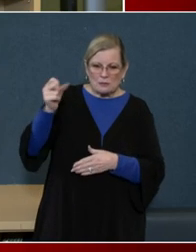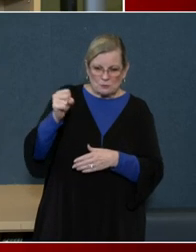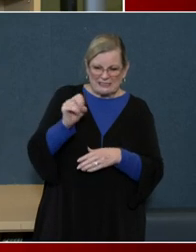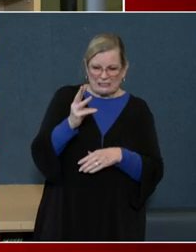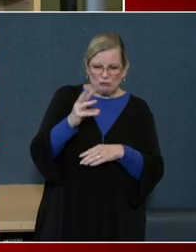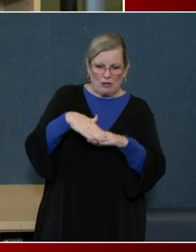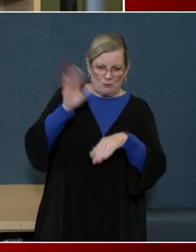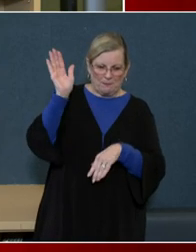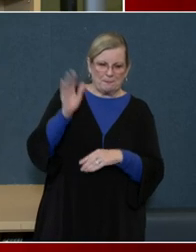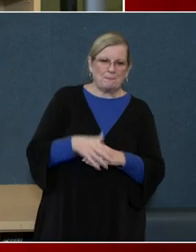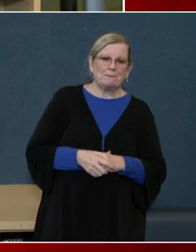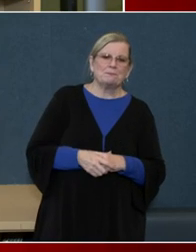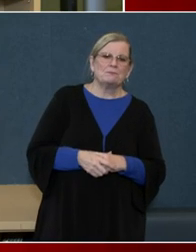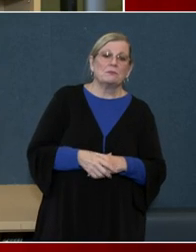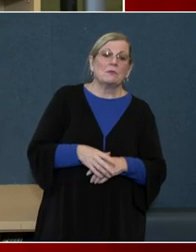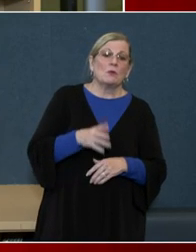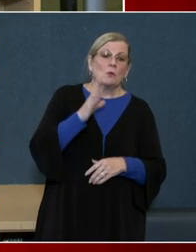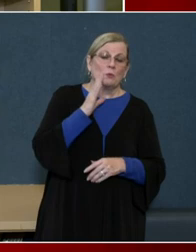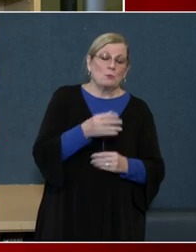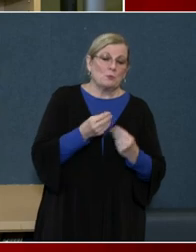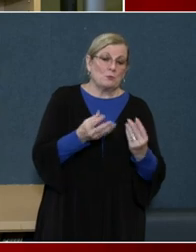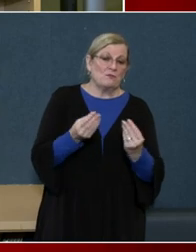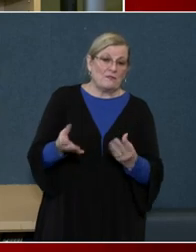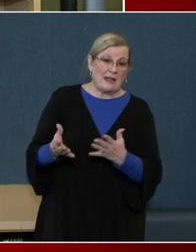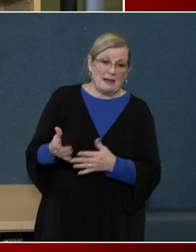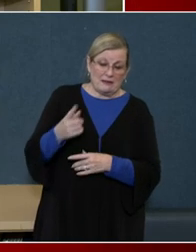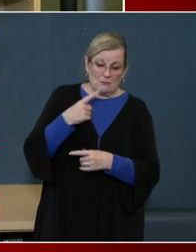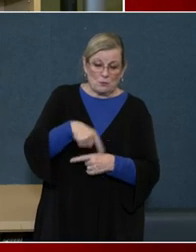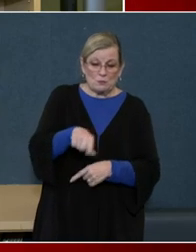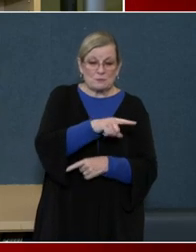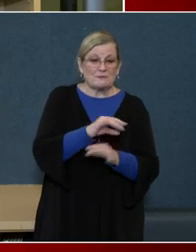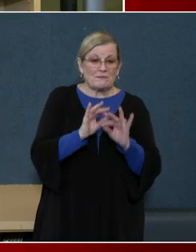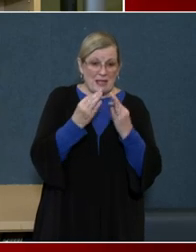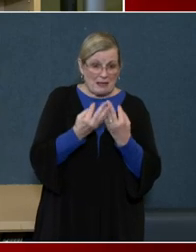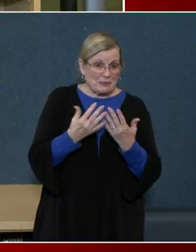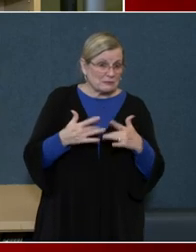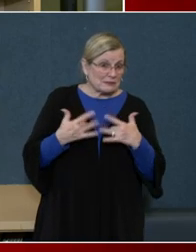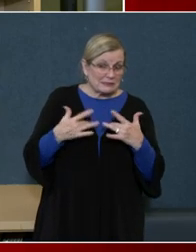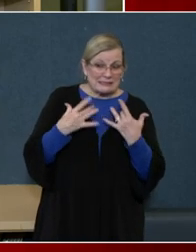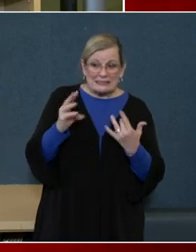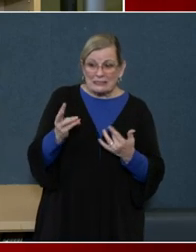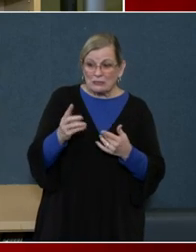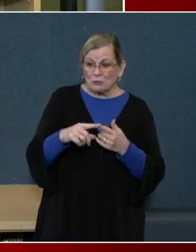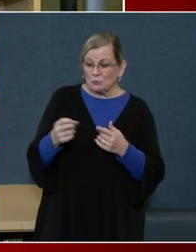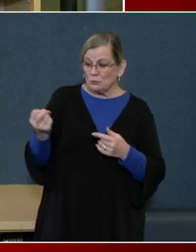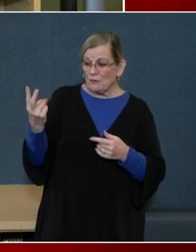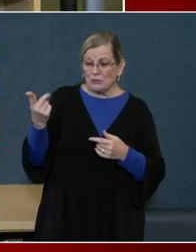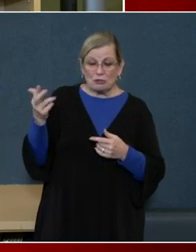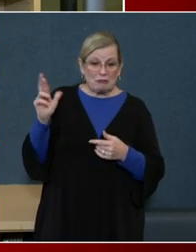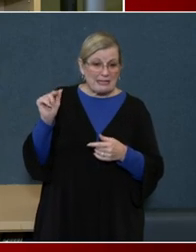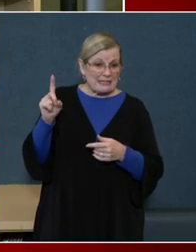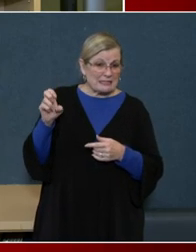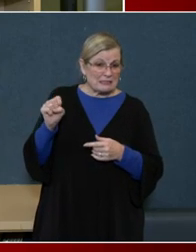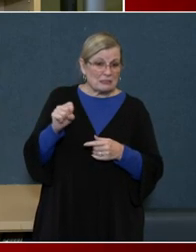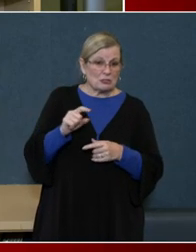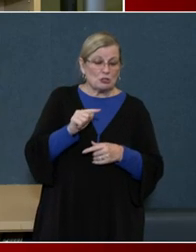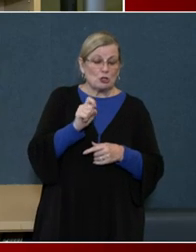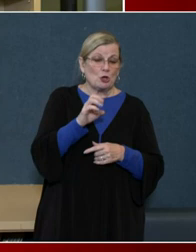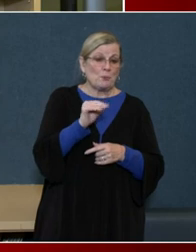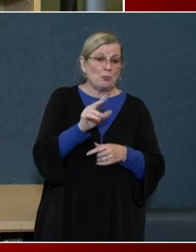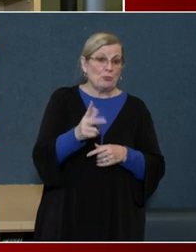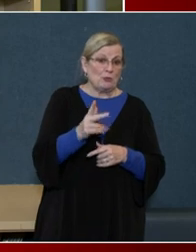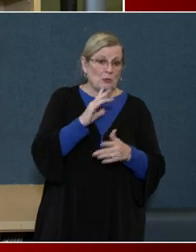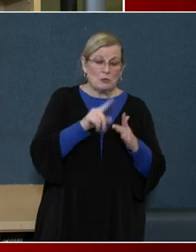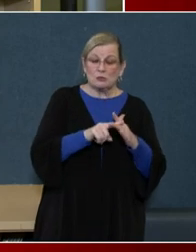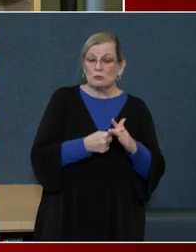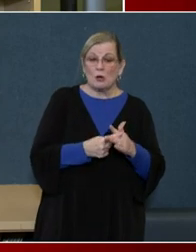what the schedule will be for 6 through 12, and term 3 will start in February. I'm sorry, so that was going to be my next question.